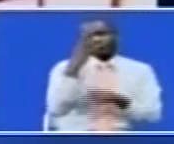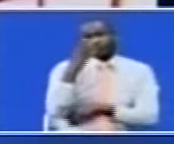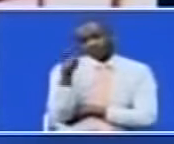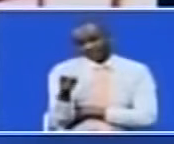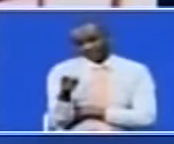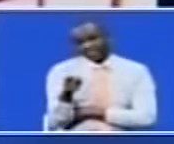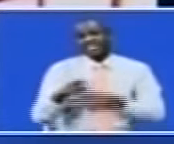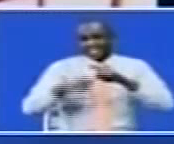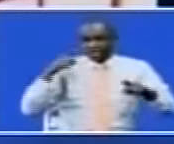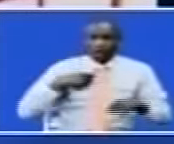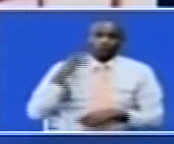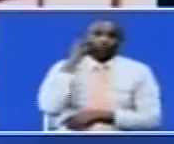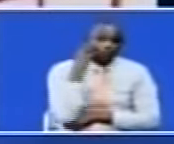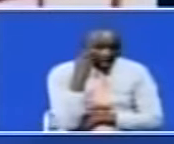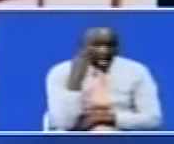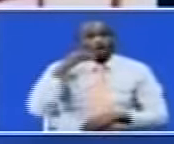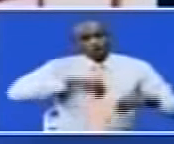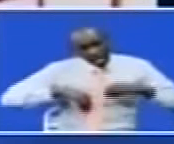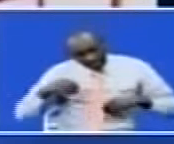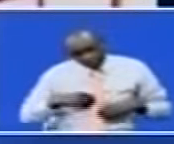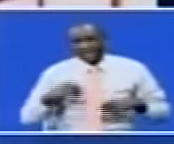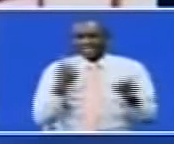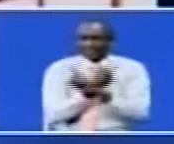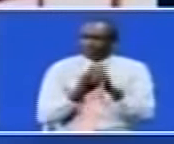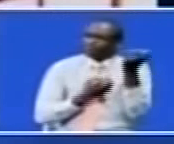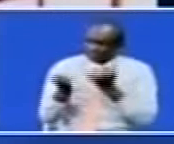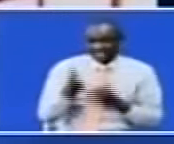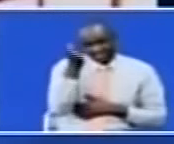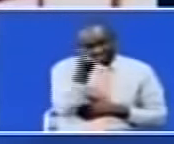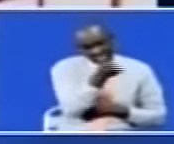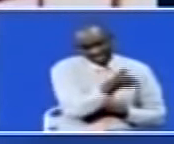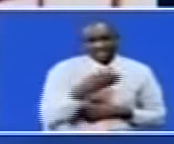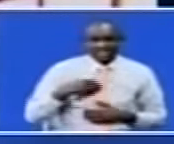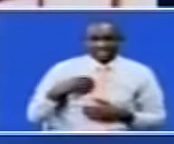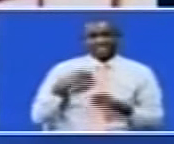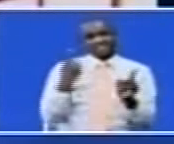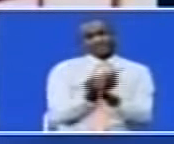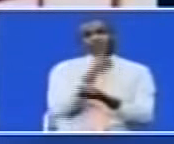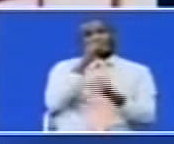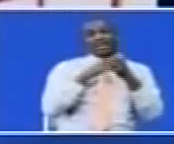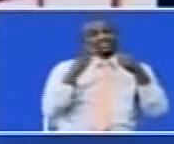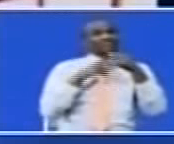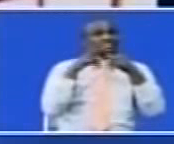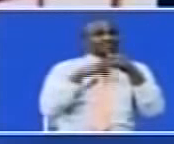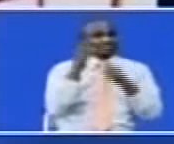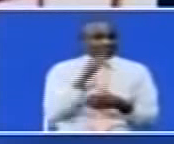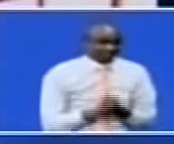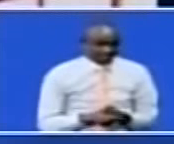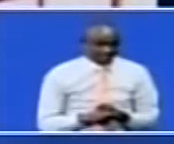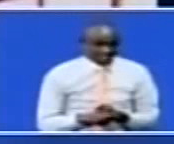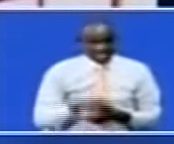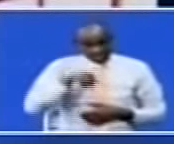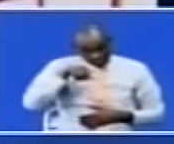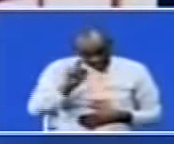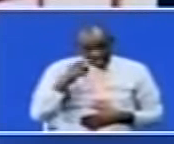the assassination of Tom Mboya, corruption, shady business deals, and the infamous Magendo of the late 70s. His immediate